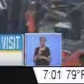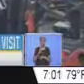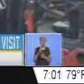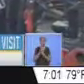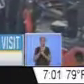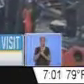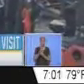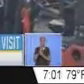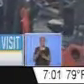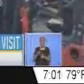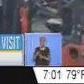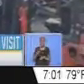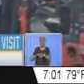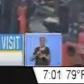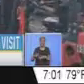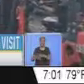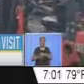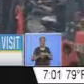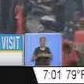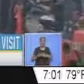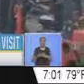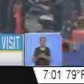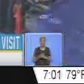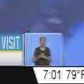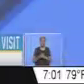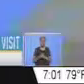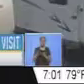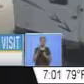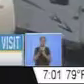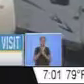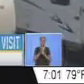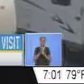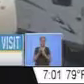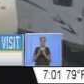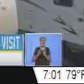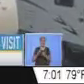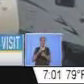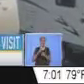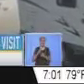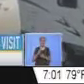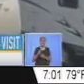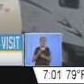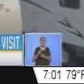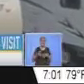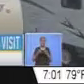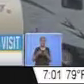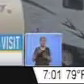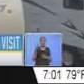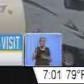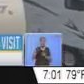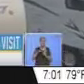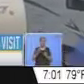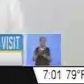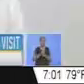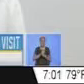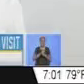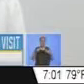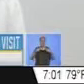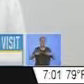already on the ground. Trailers have been assigned to the Ministry of Works, the Ministry of